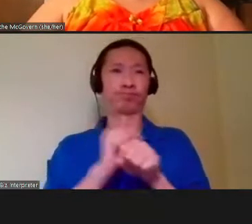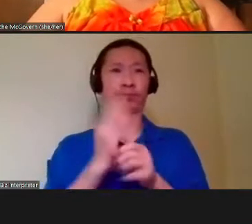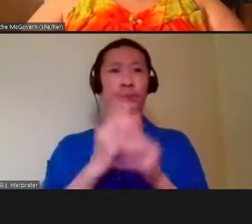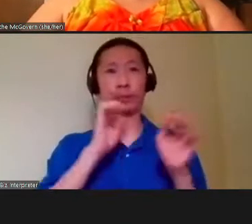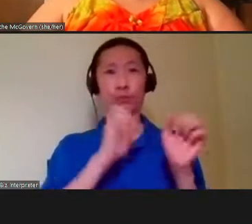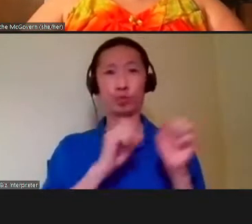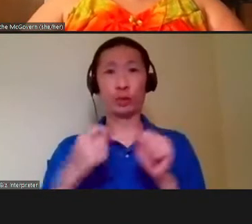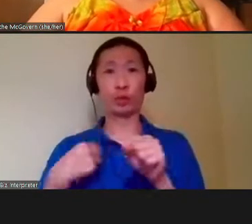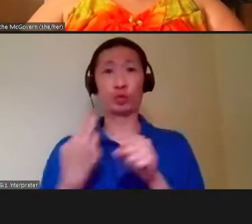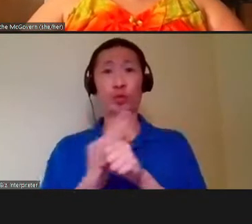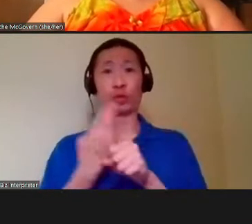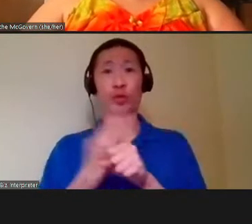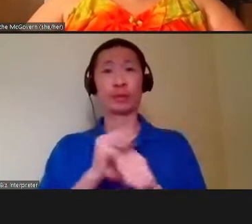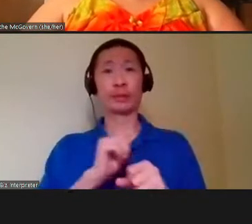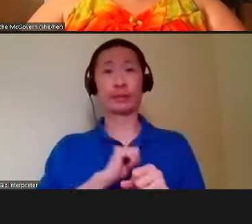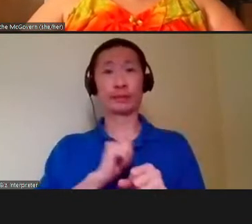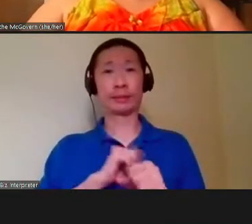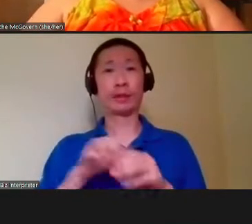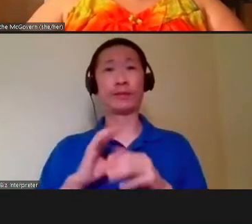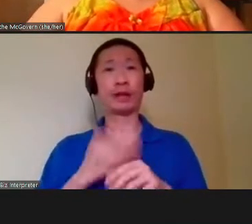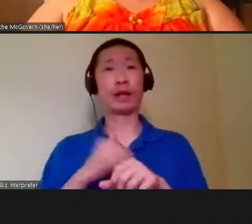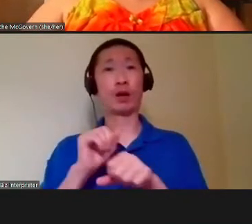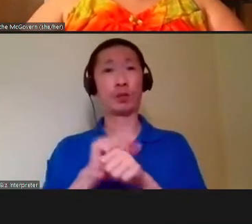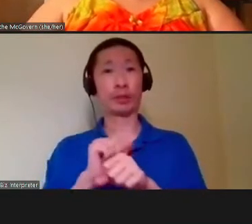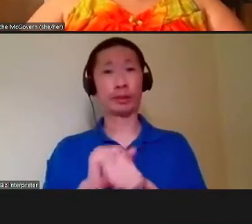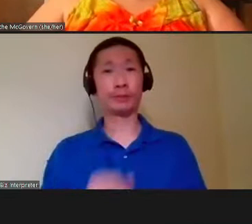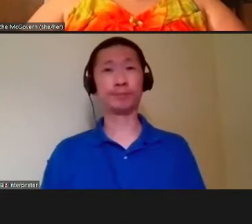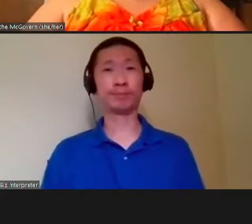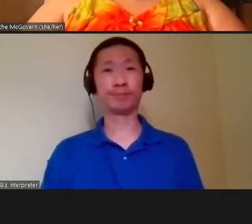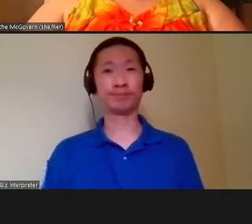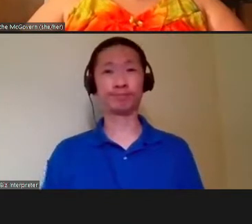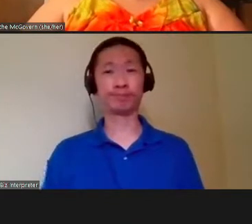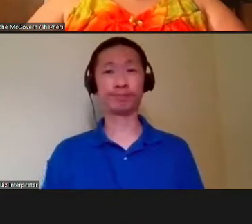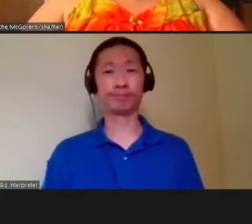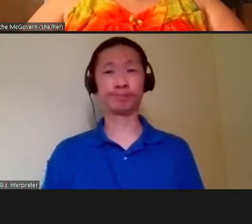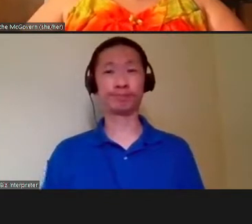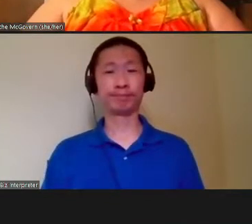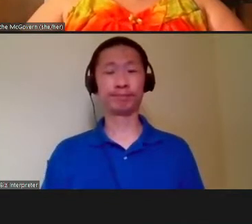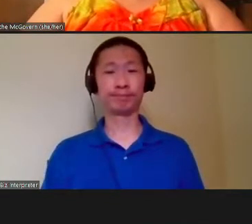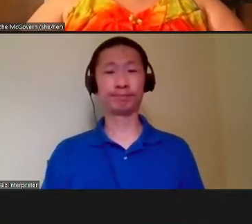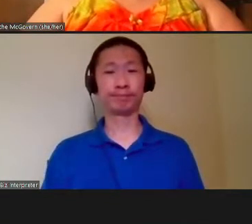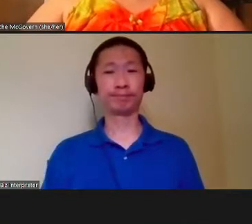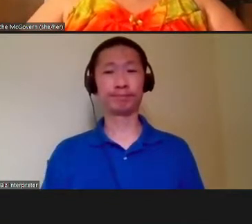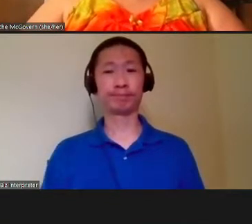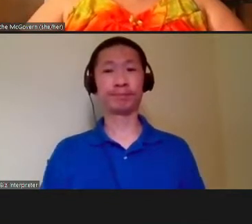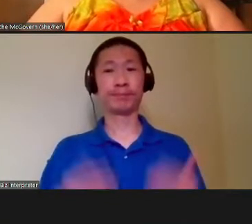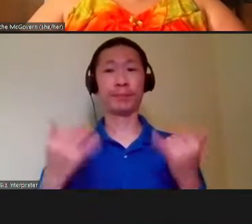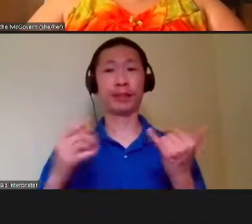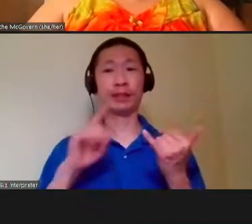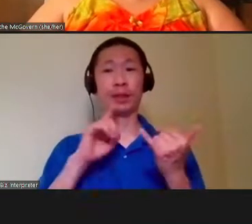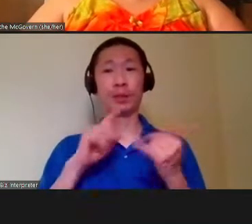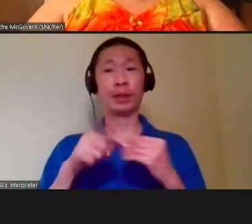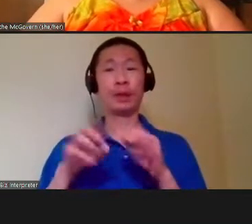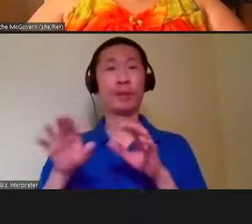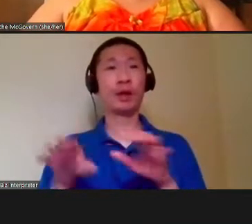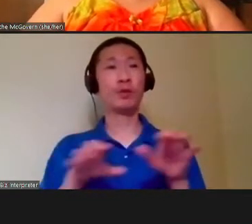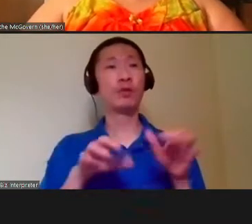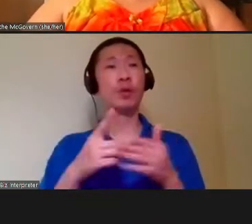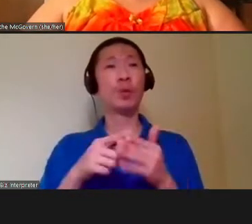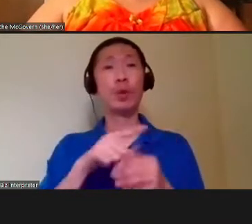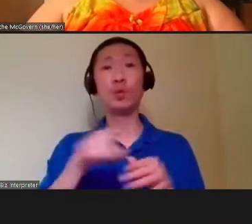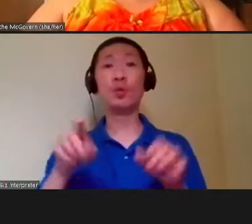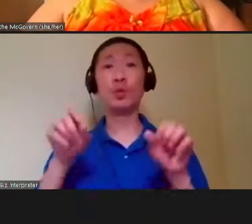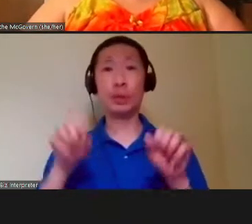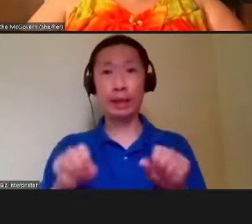we use in our own practice itself. So this is really about doing what you can